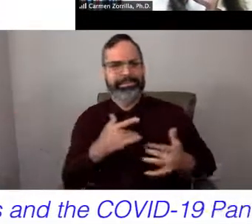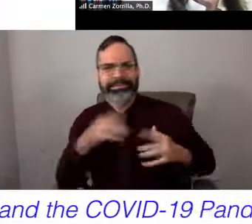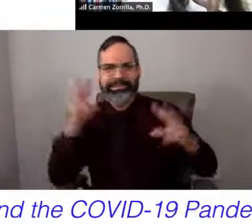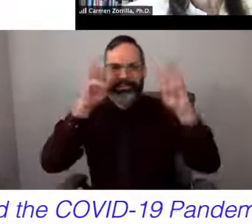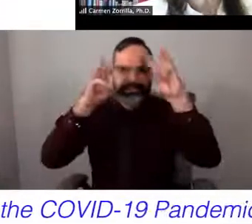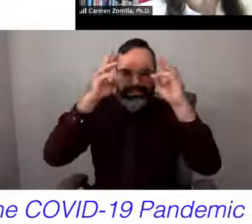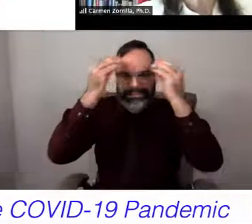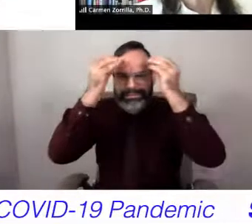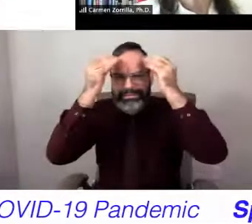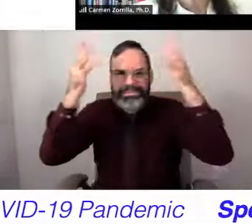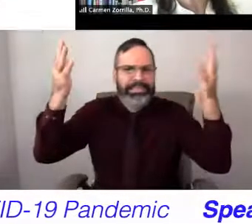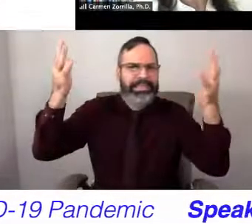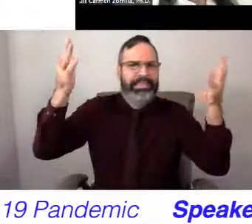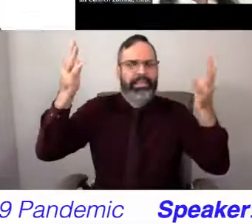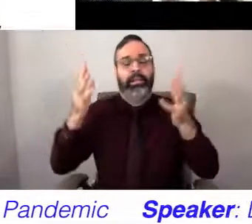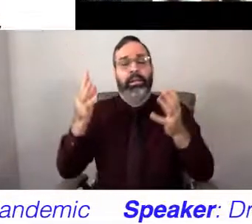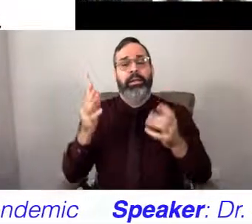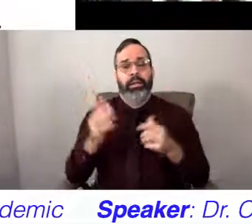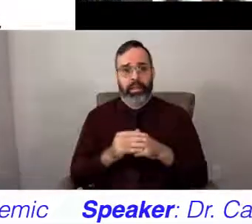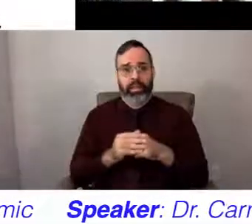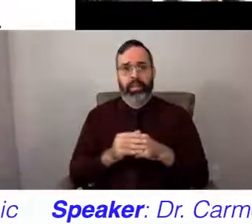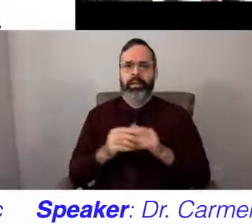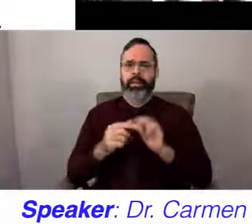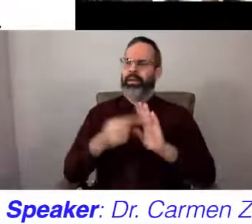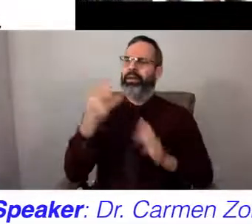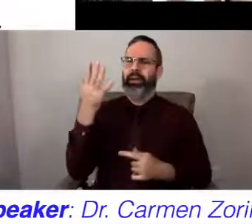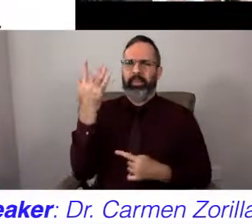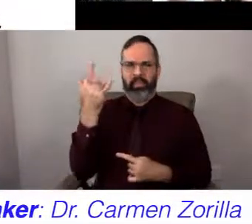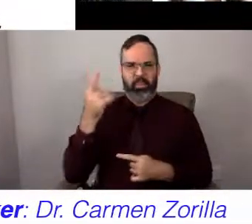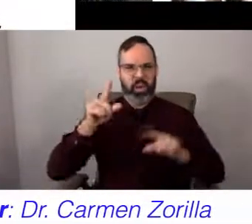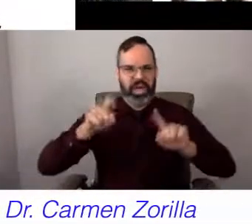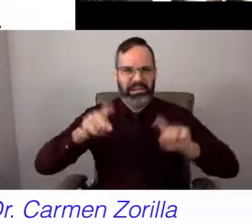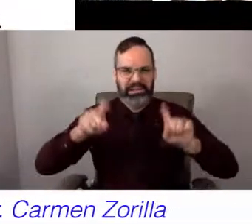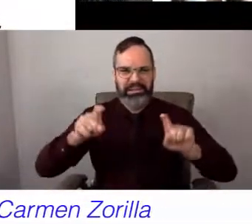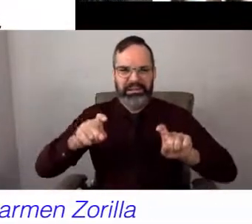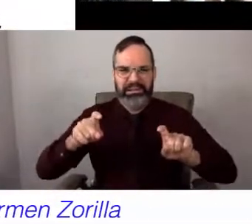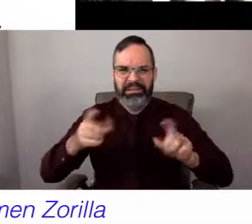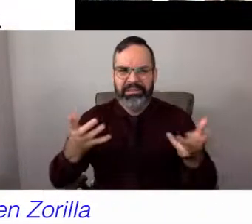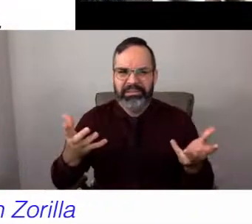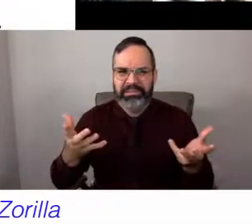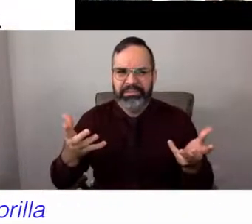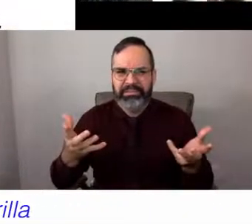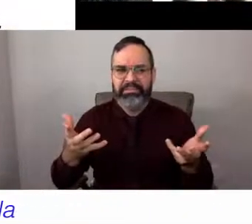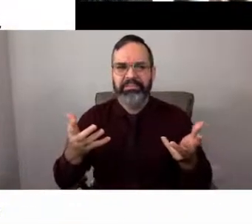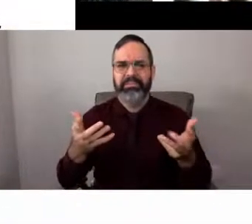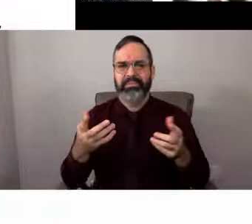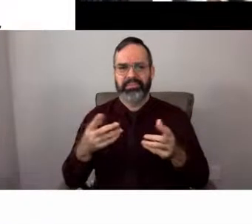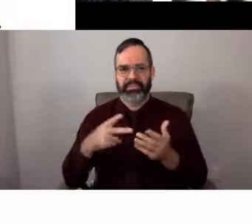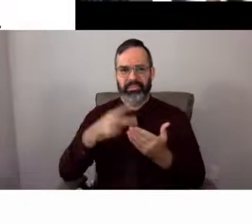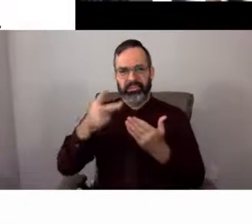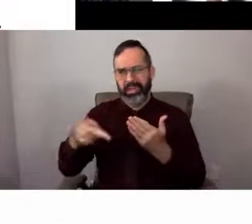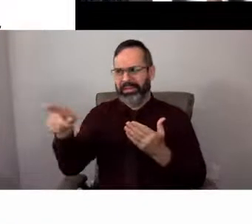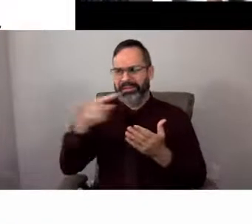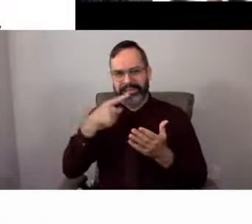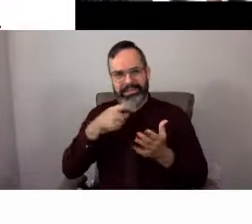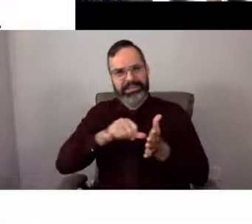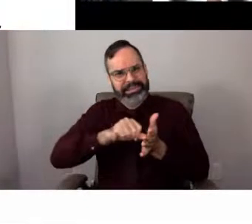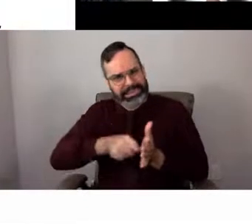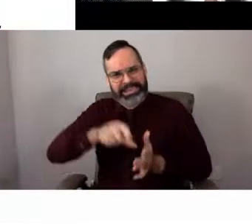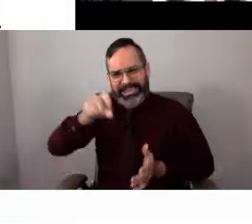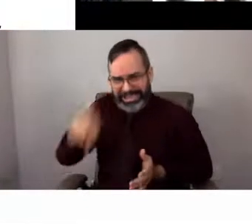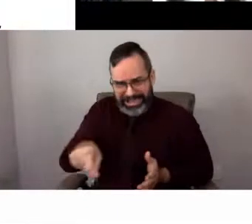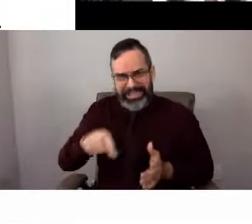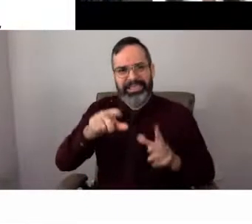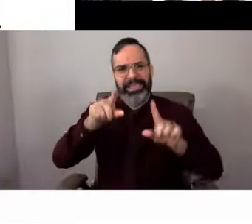of why do we need testing, and they come for our testing program insisting that they need to have a test because their